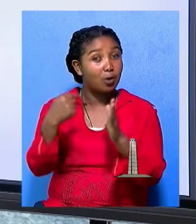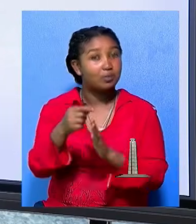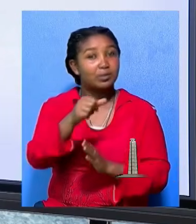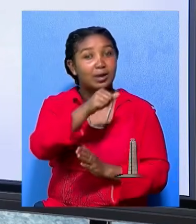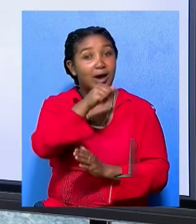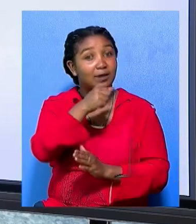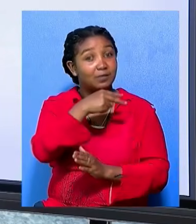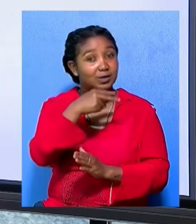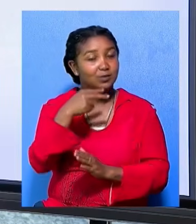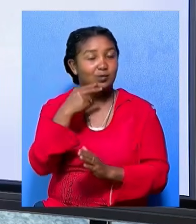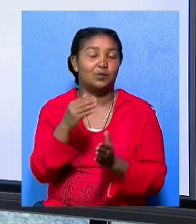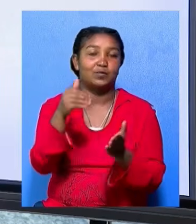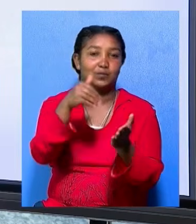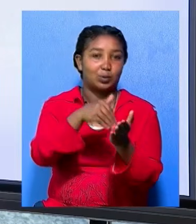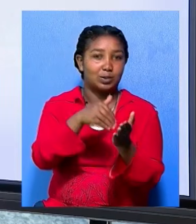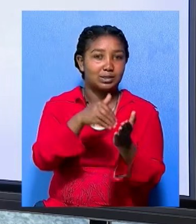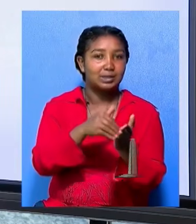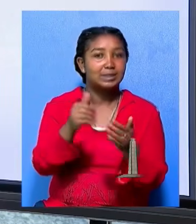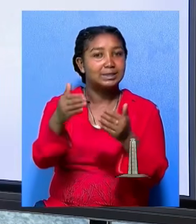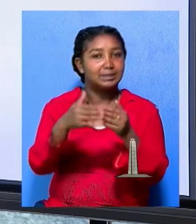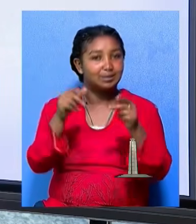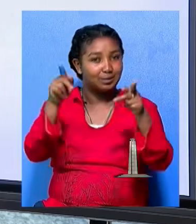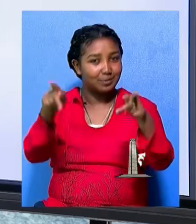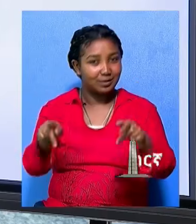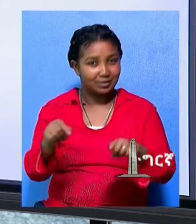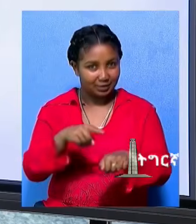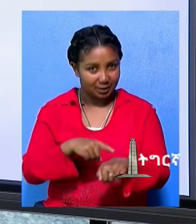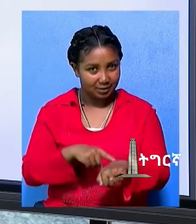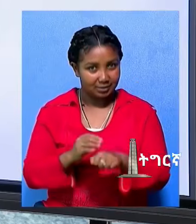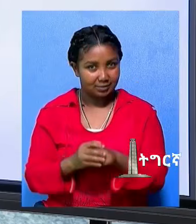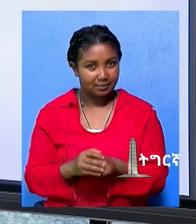of frequency in simple present tense.